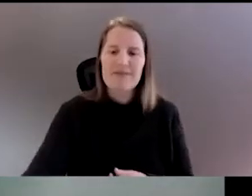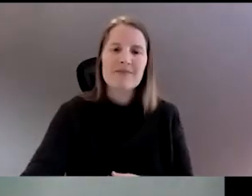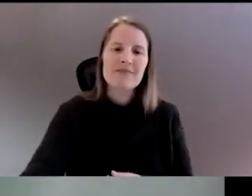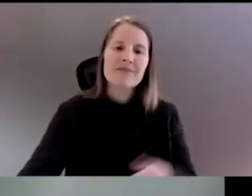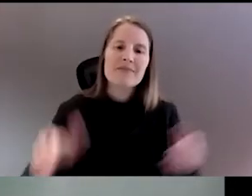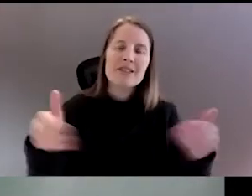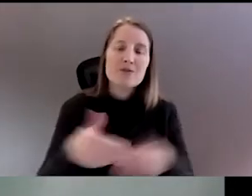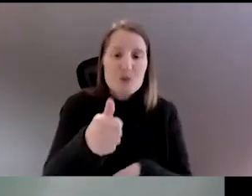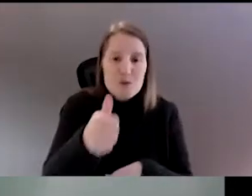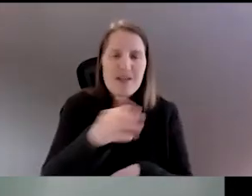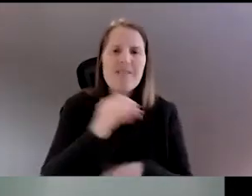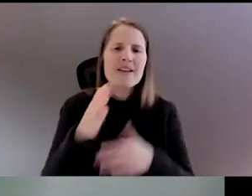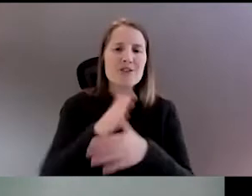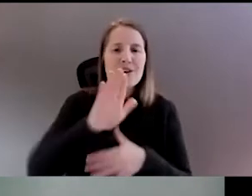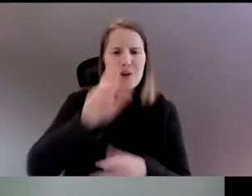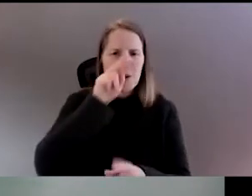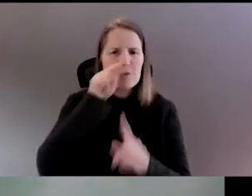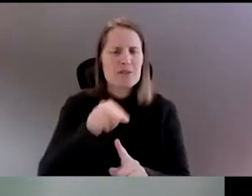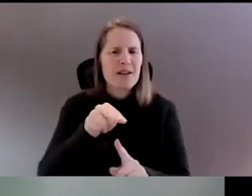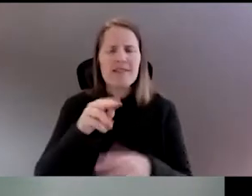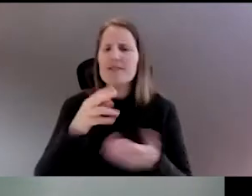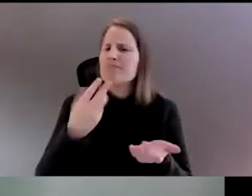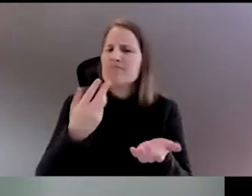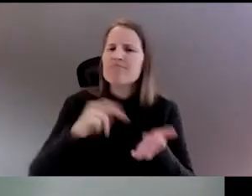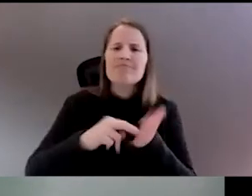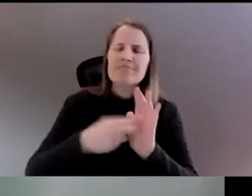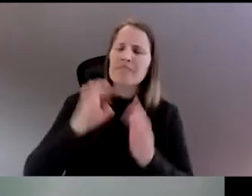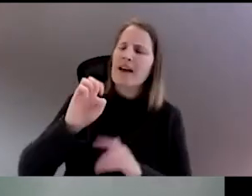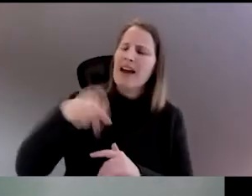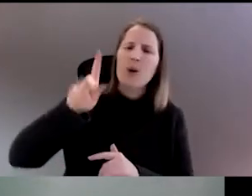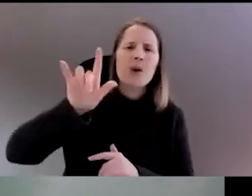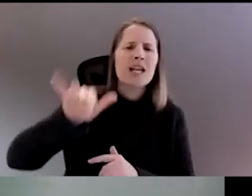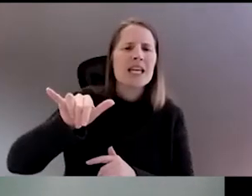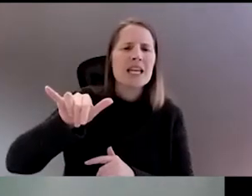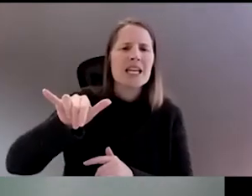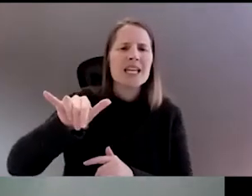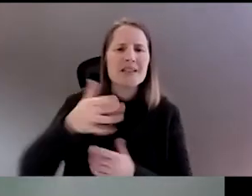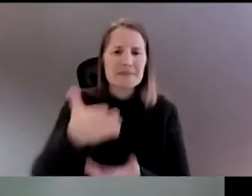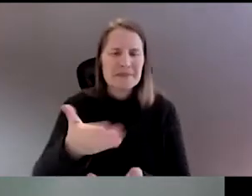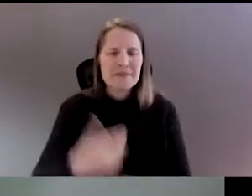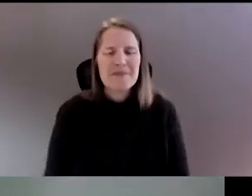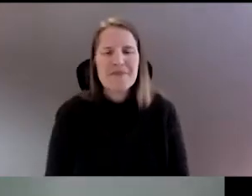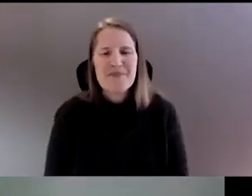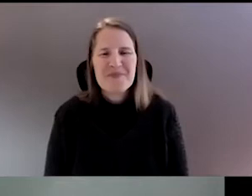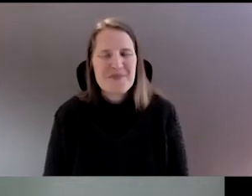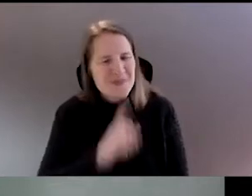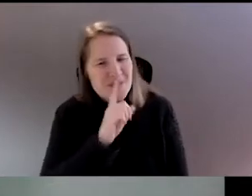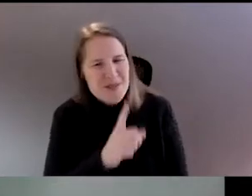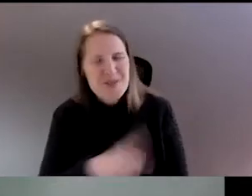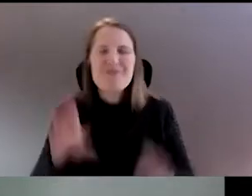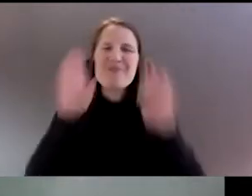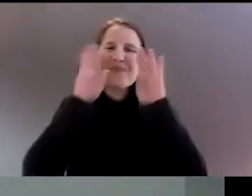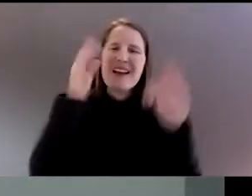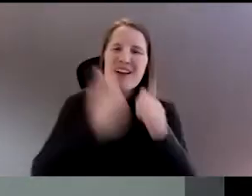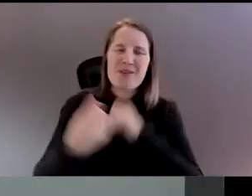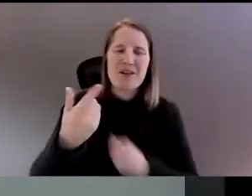your perspective on what equity means to you and your family. Okay, certainly. Hi, everyone. I'm so glad to be